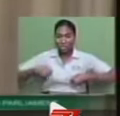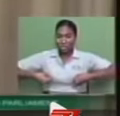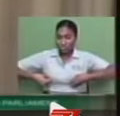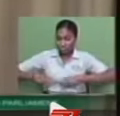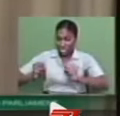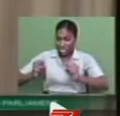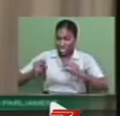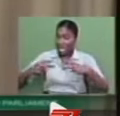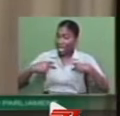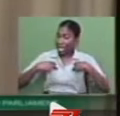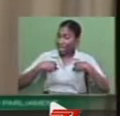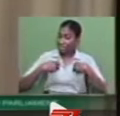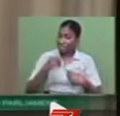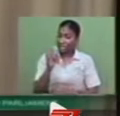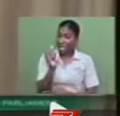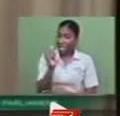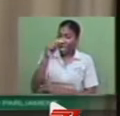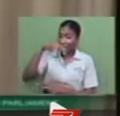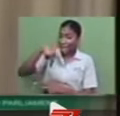see people on the social media posting up.